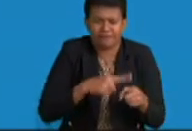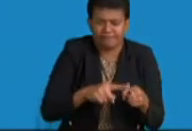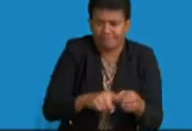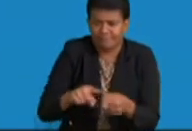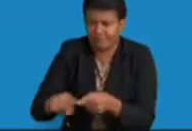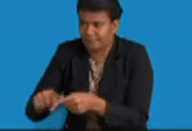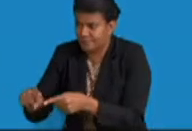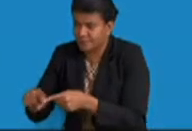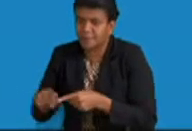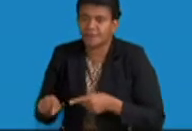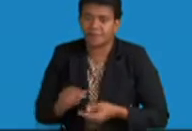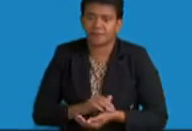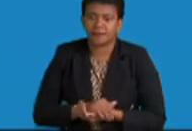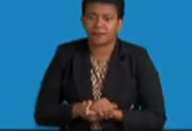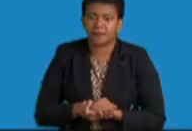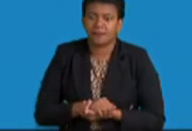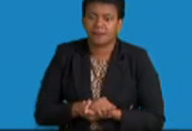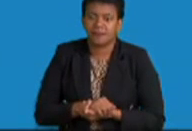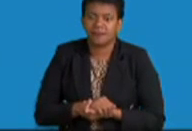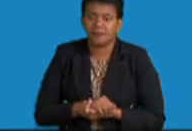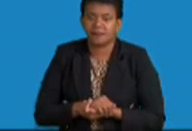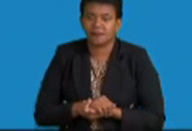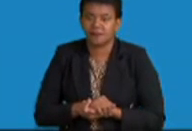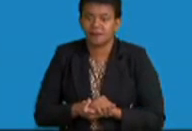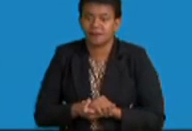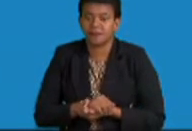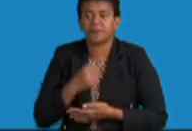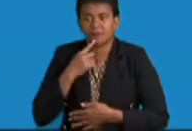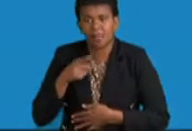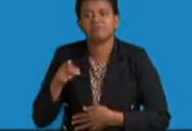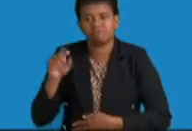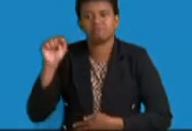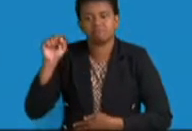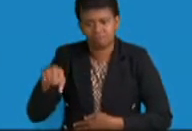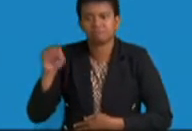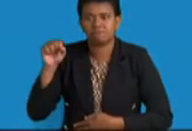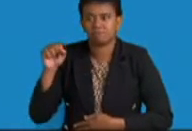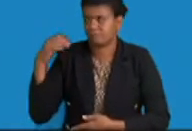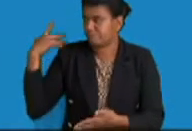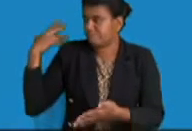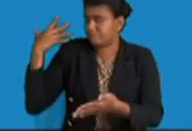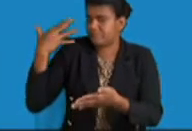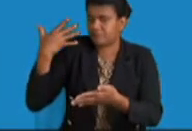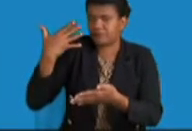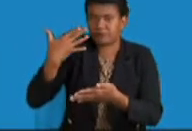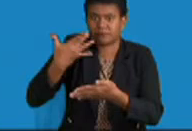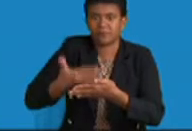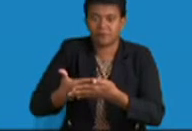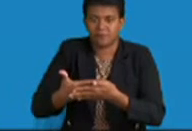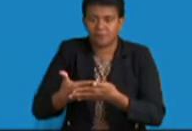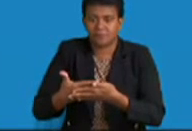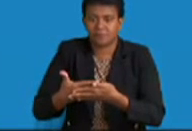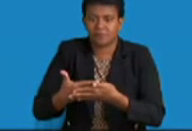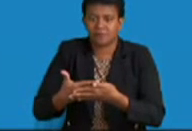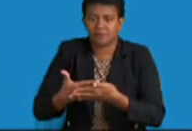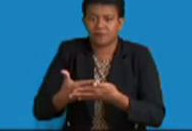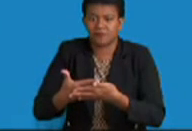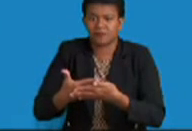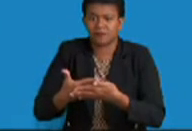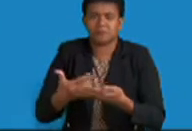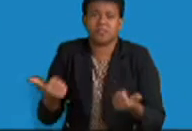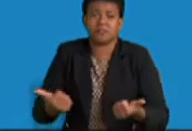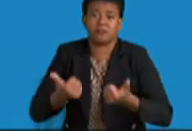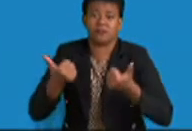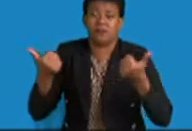There is no doubt, Madam Speaker, that this decade is branded and inscribed with increasing frequencies of natural